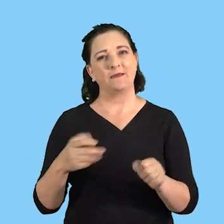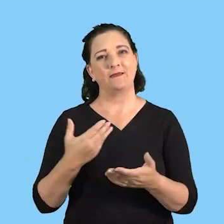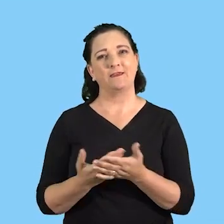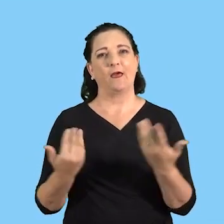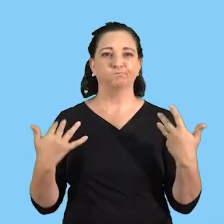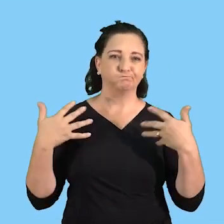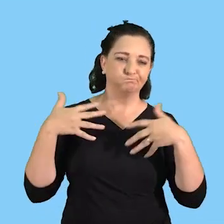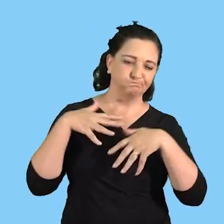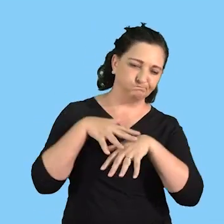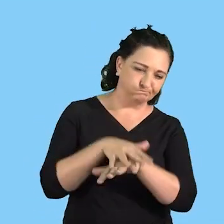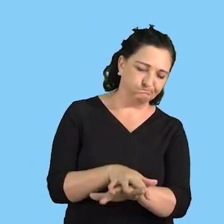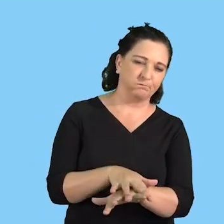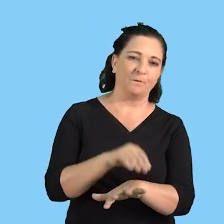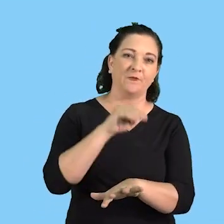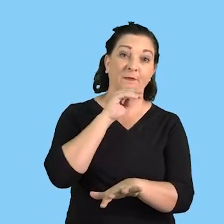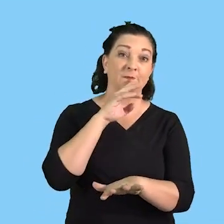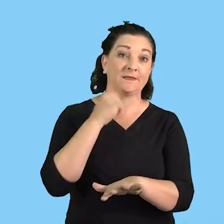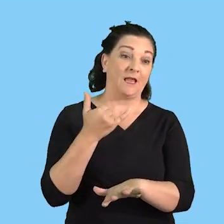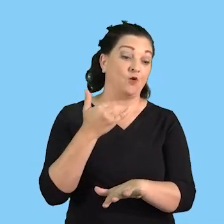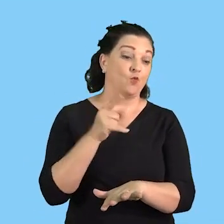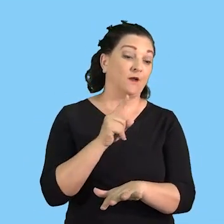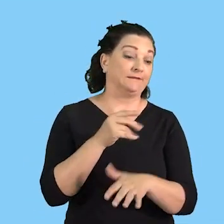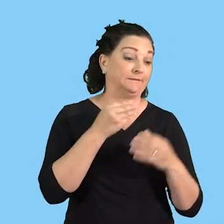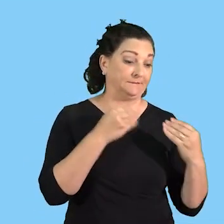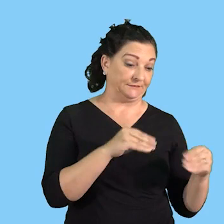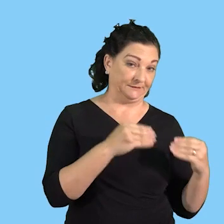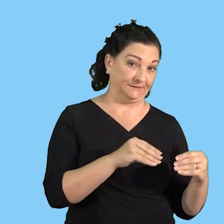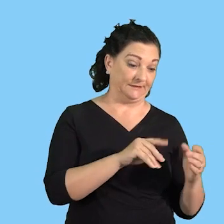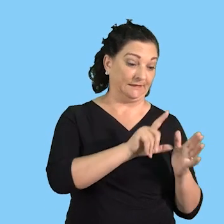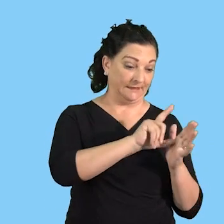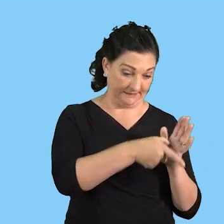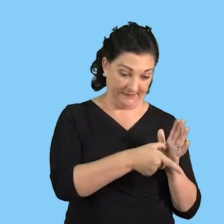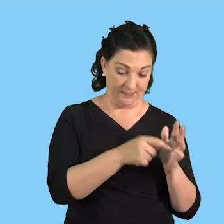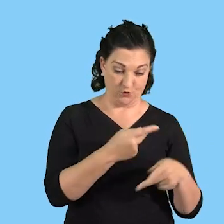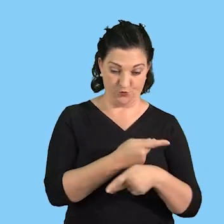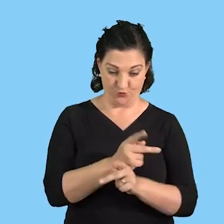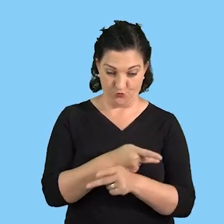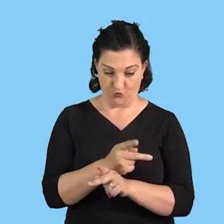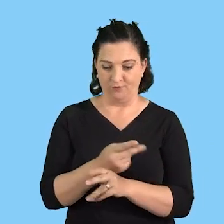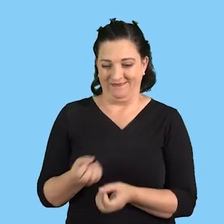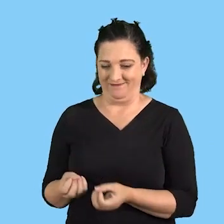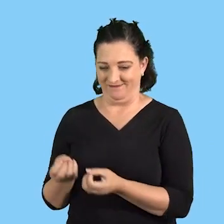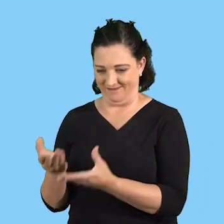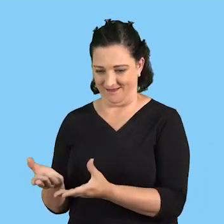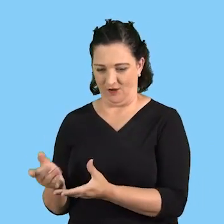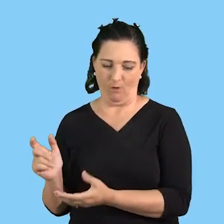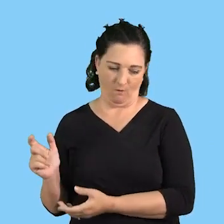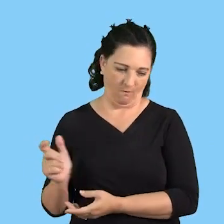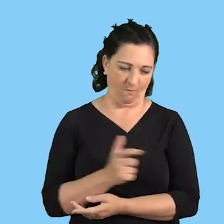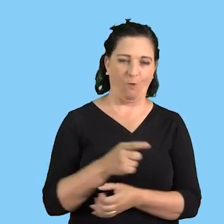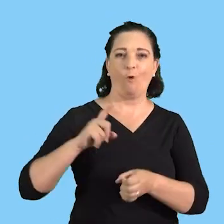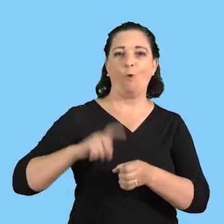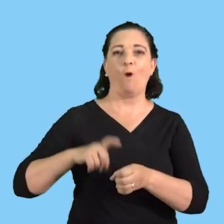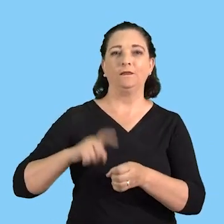applied throughout the organization to design, produce, and provide quality products and services